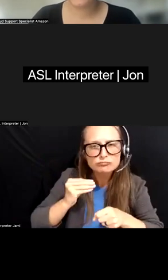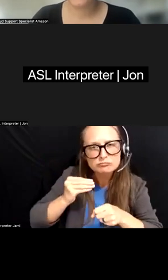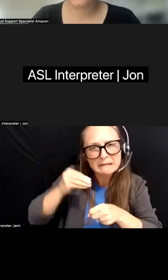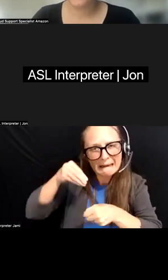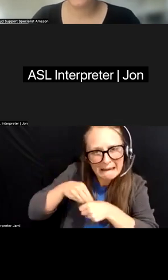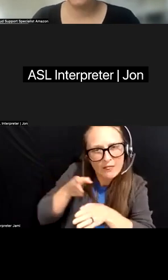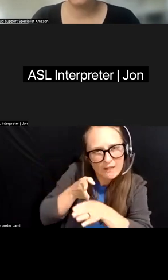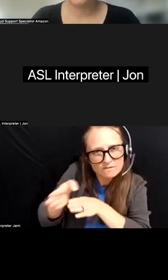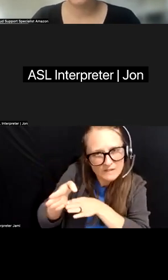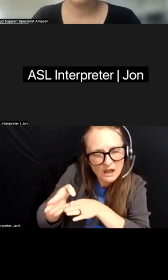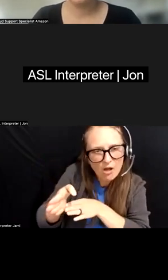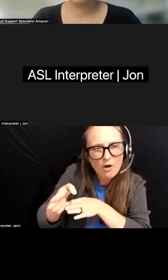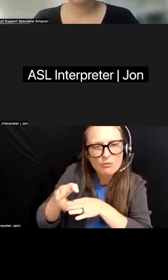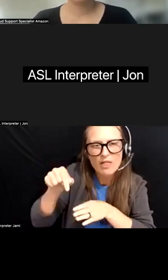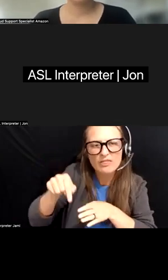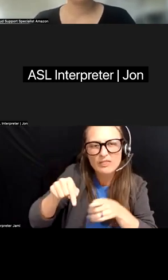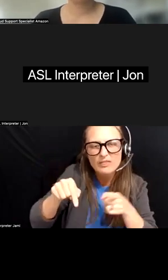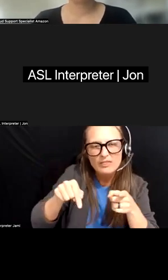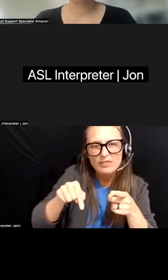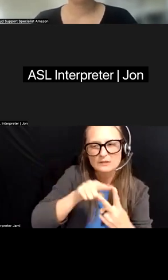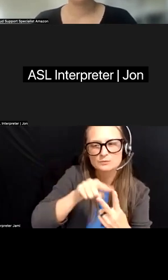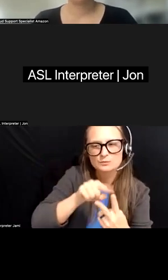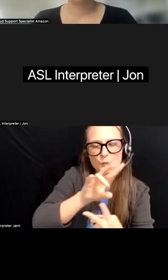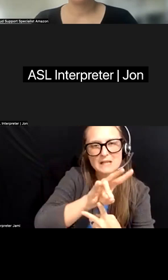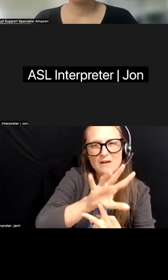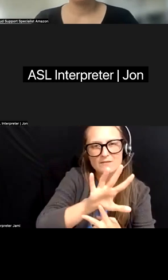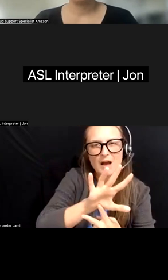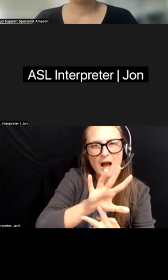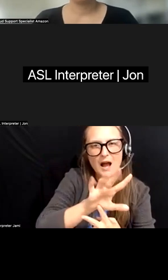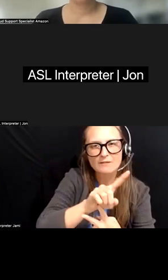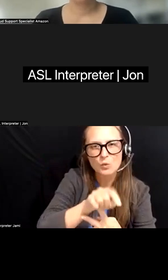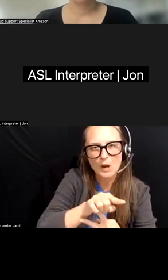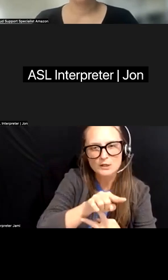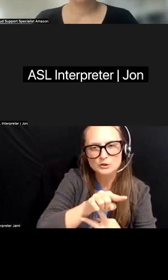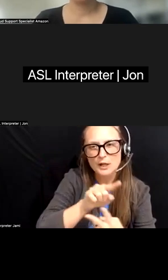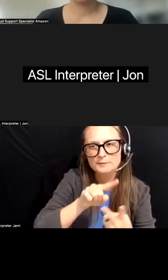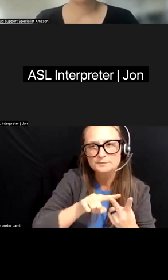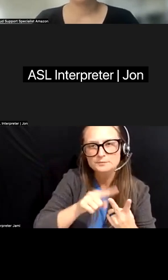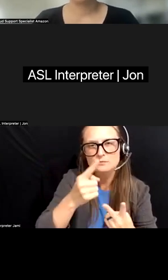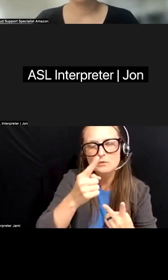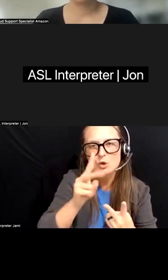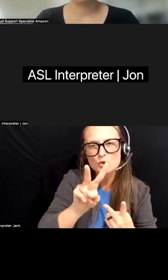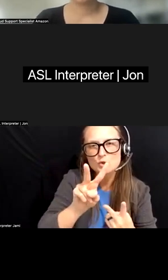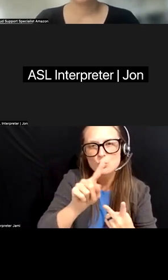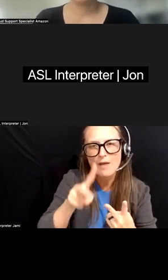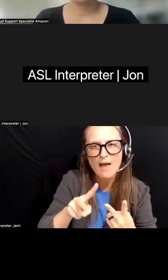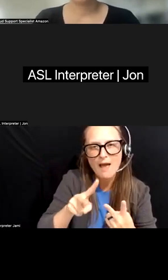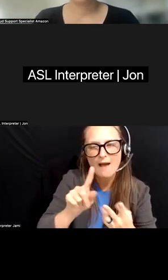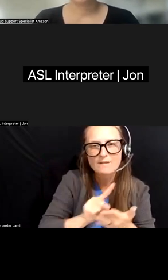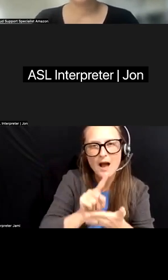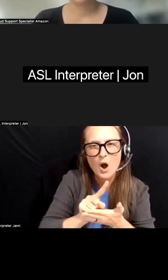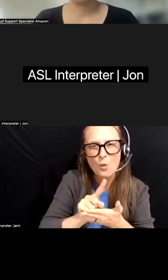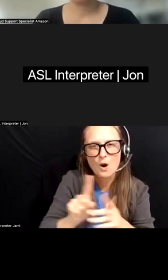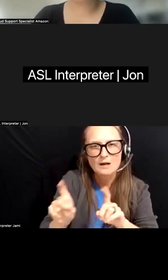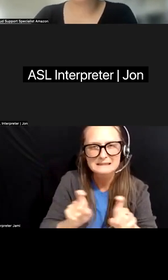was 75 questions, 2.5-hour exam. It's almost like a board exam,